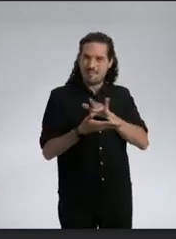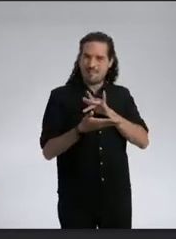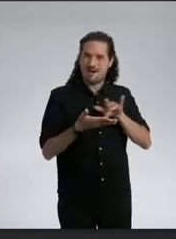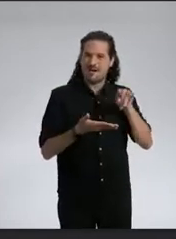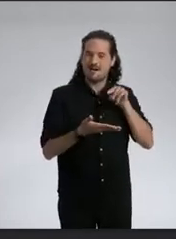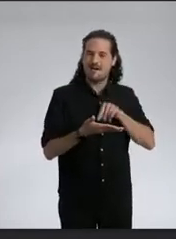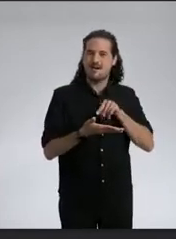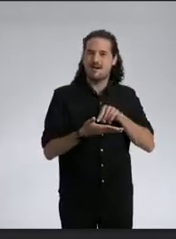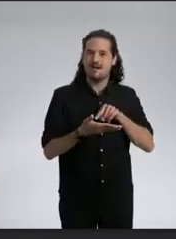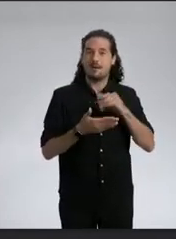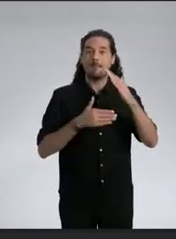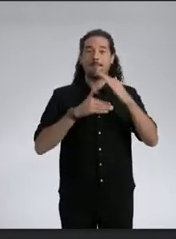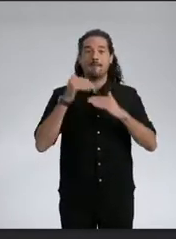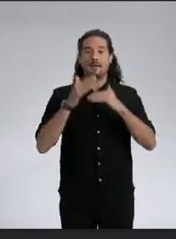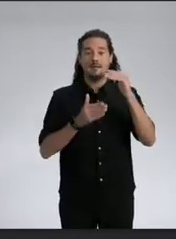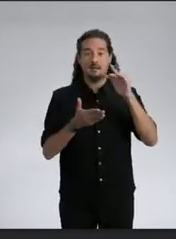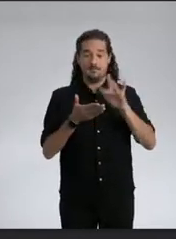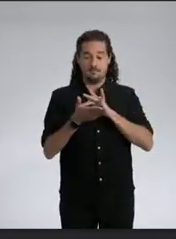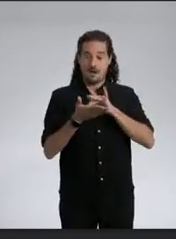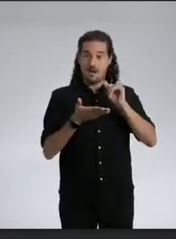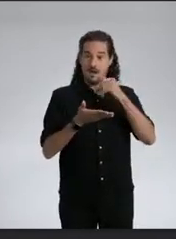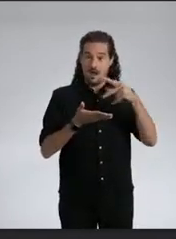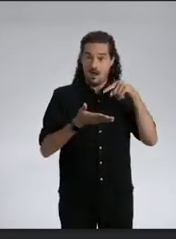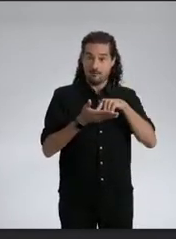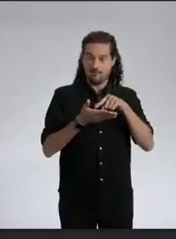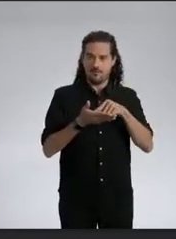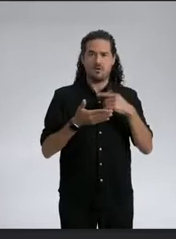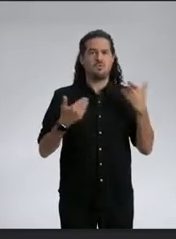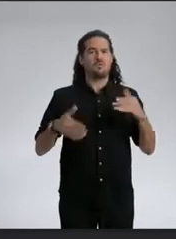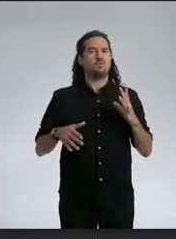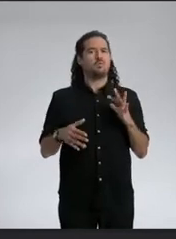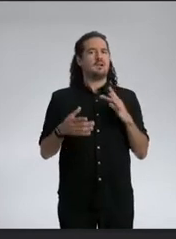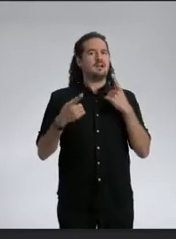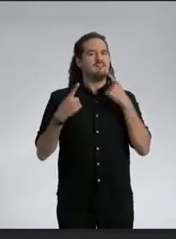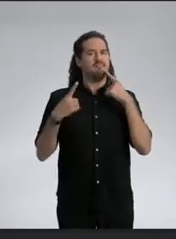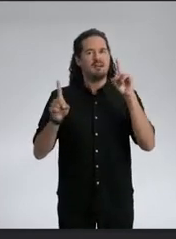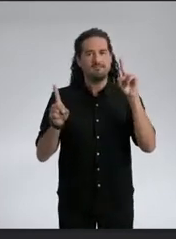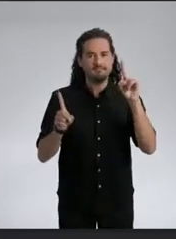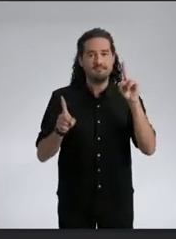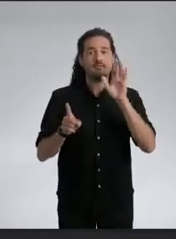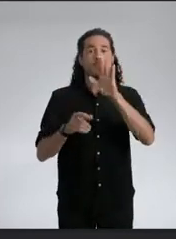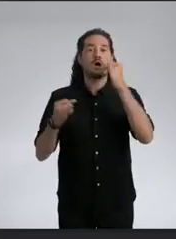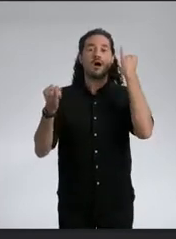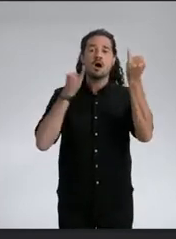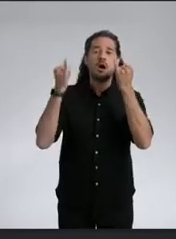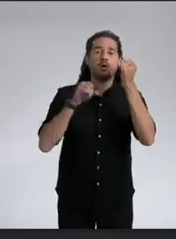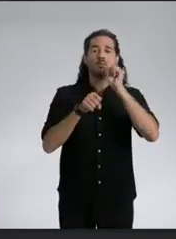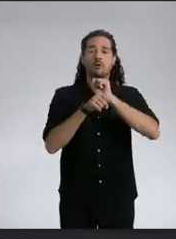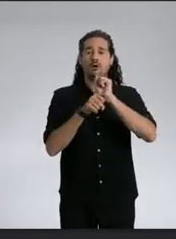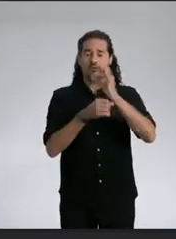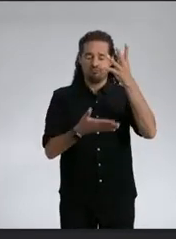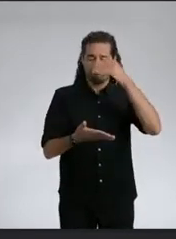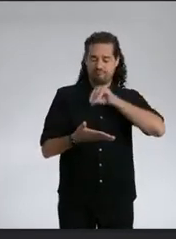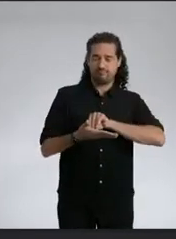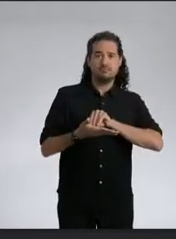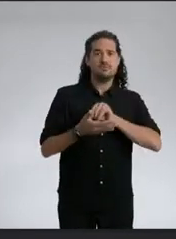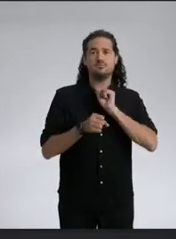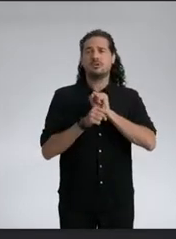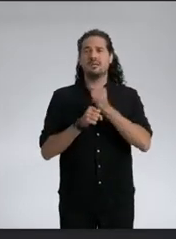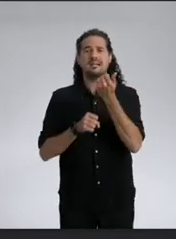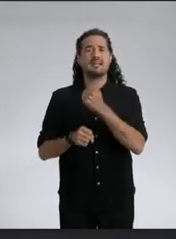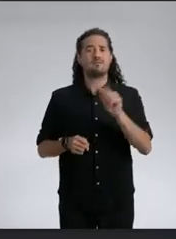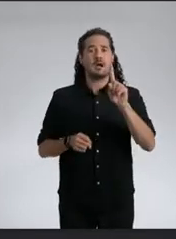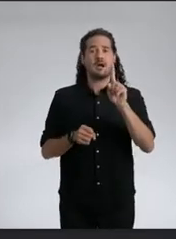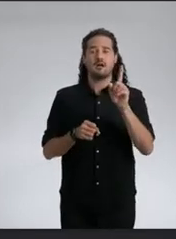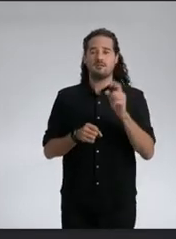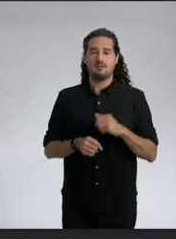productive in Swift Playgrounds than ever before, allowing you to work on your ideas wherever you go, on whichever device you prefer. And with a new